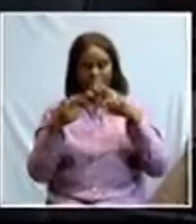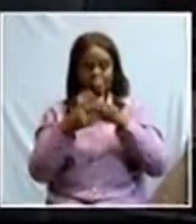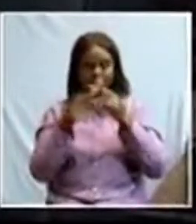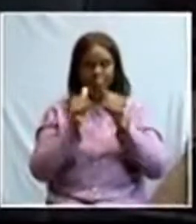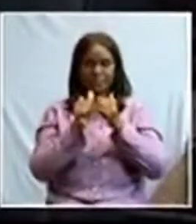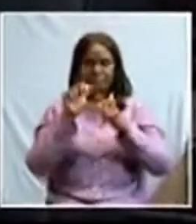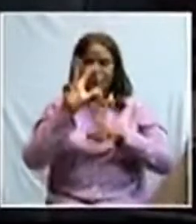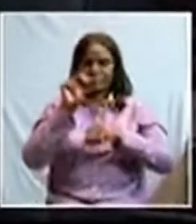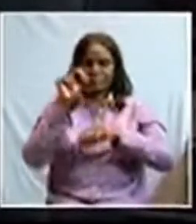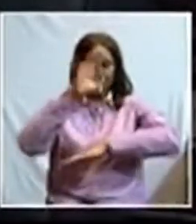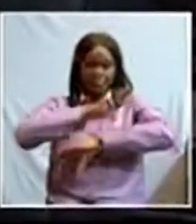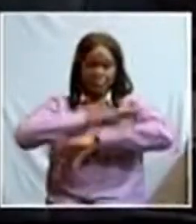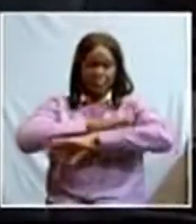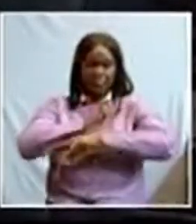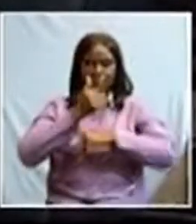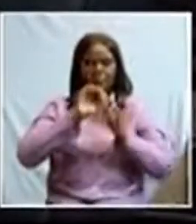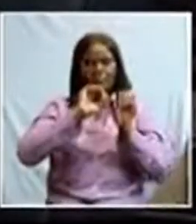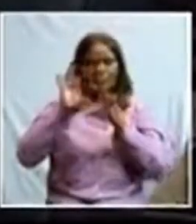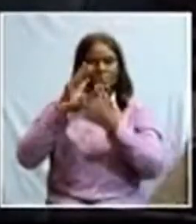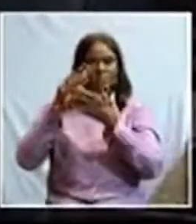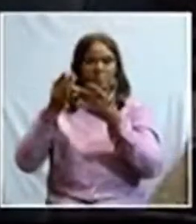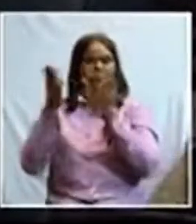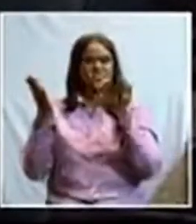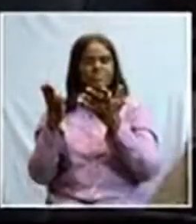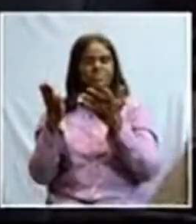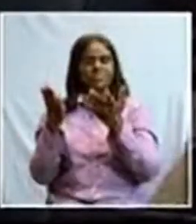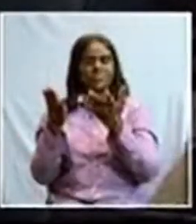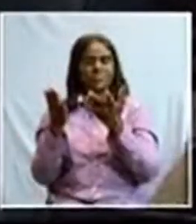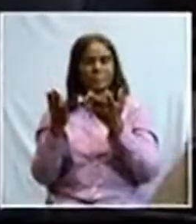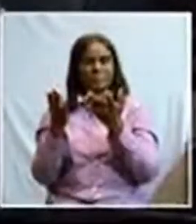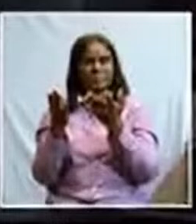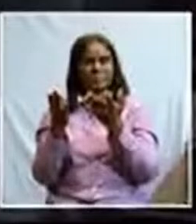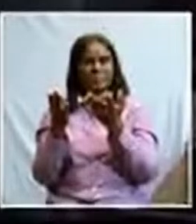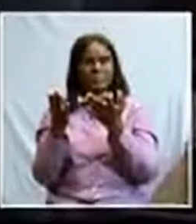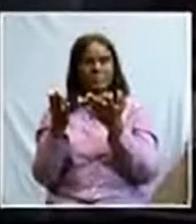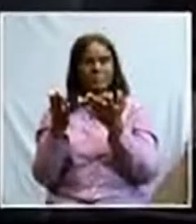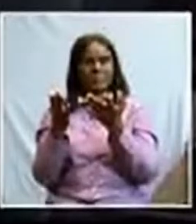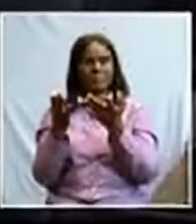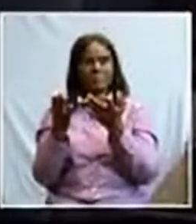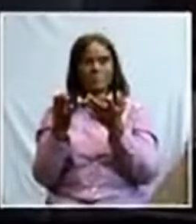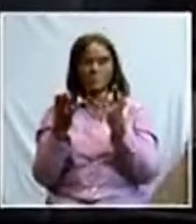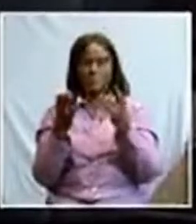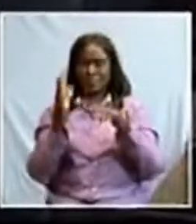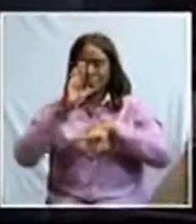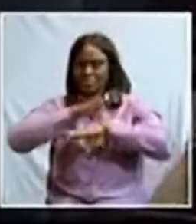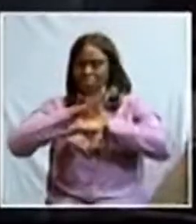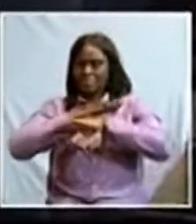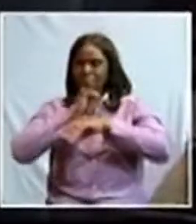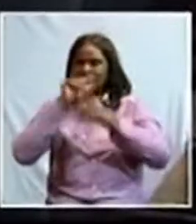30 desks now taken somewhere else. Were they not damaged?